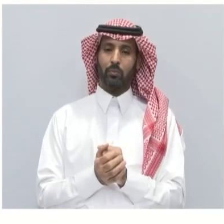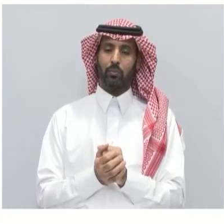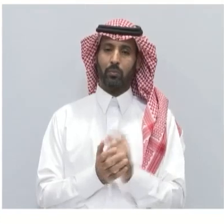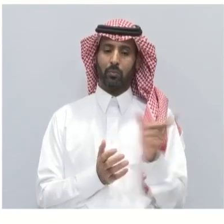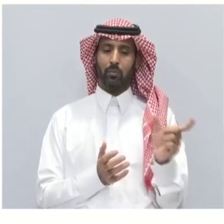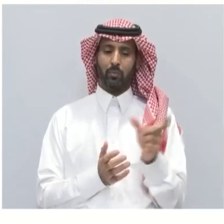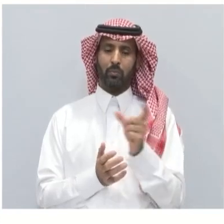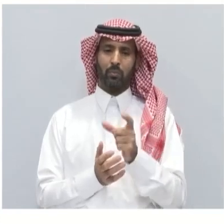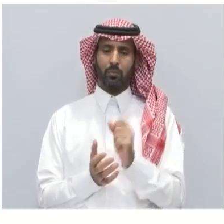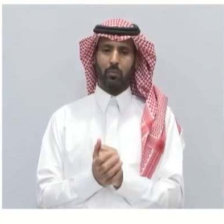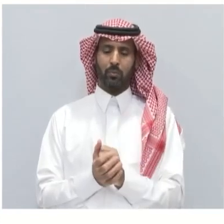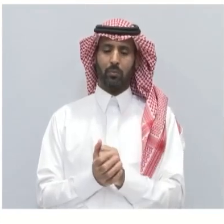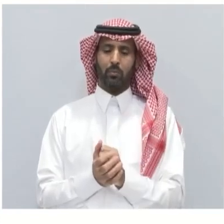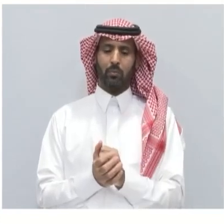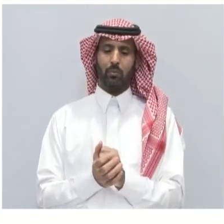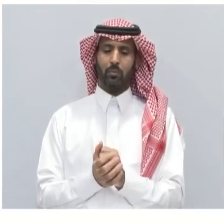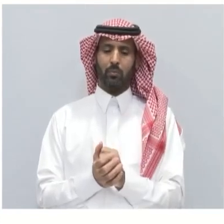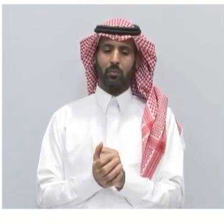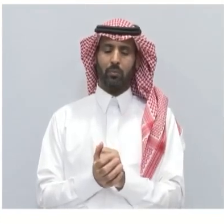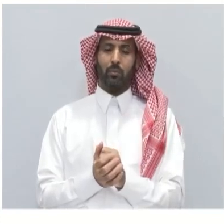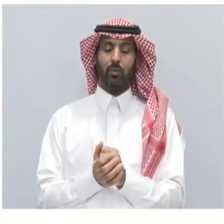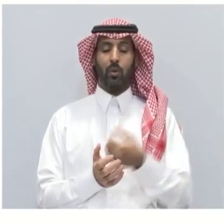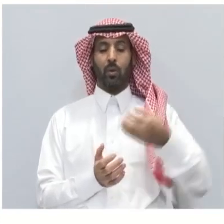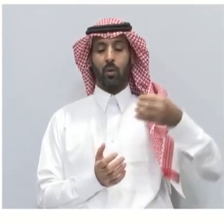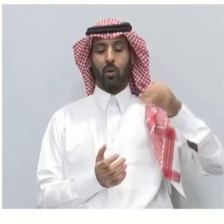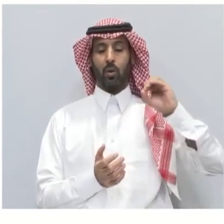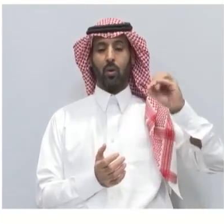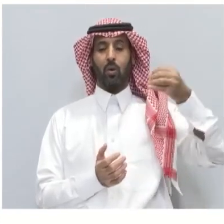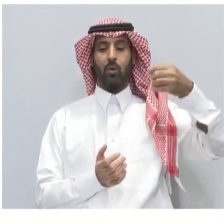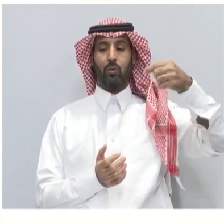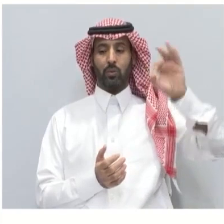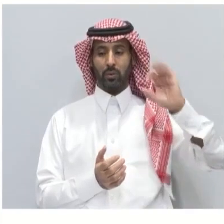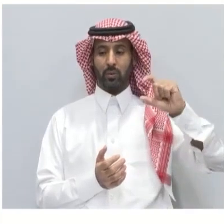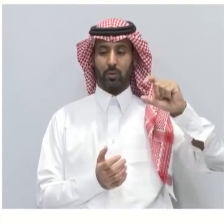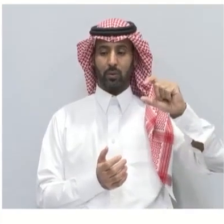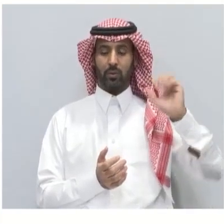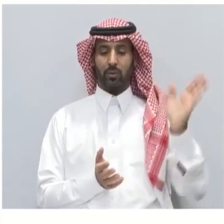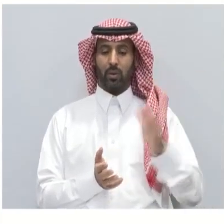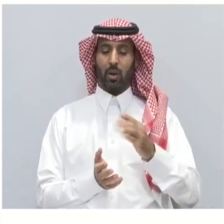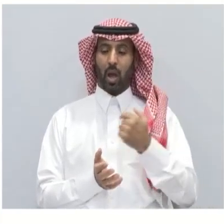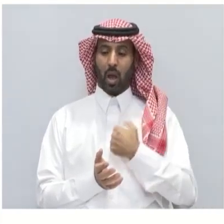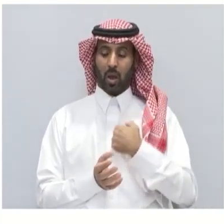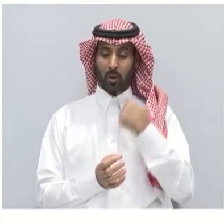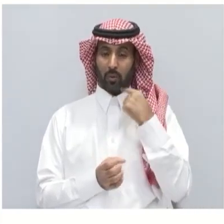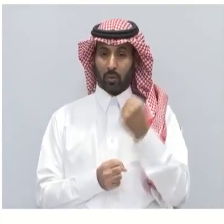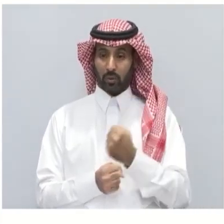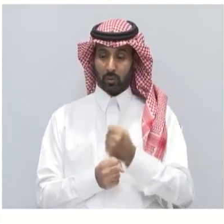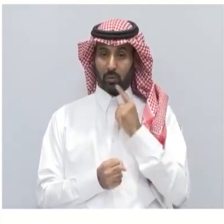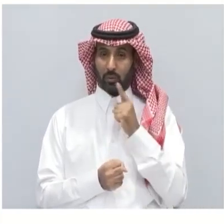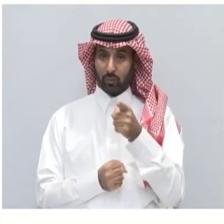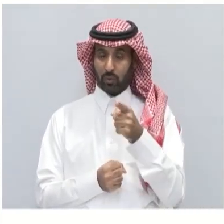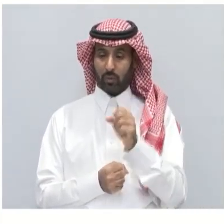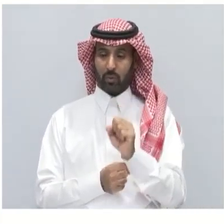the abbreviations here. Of course, OC. I'll do it for you.